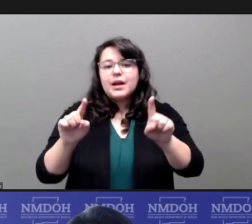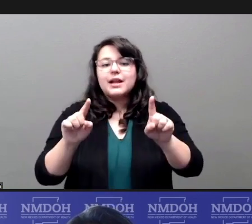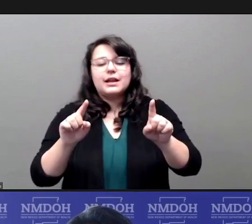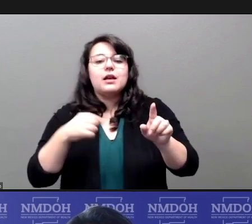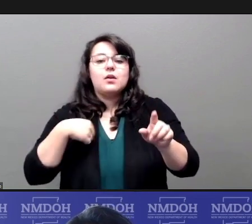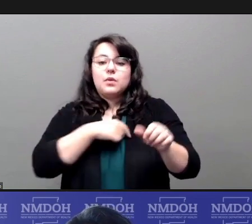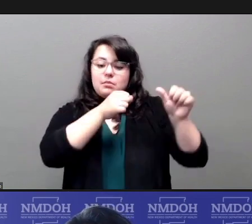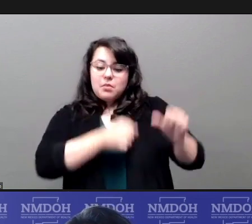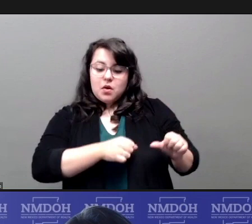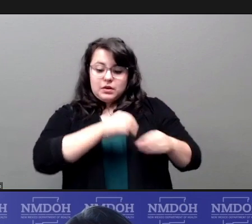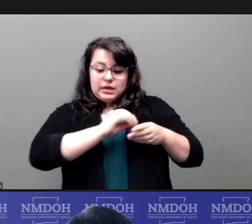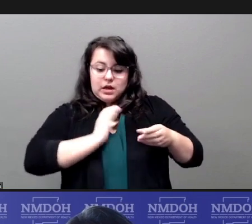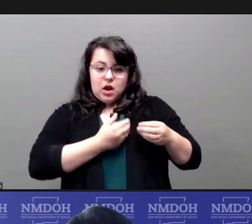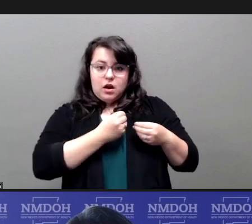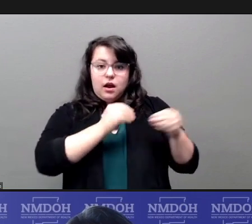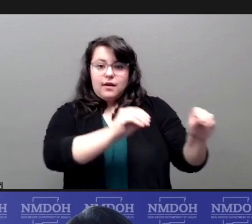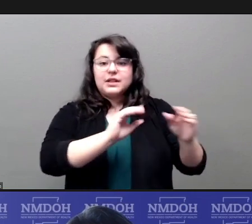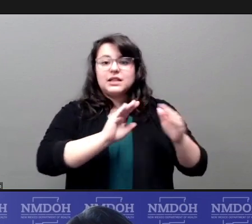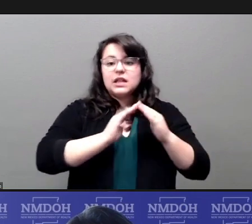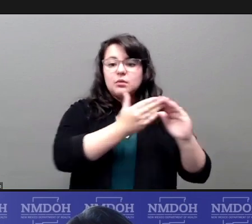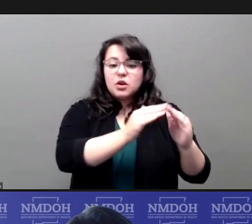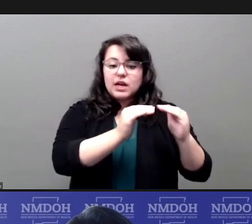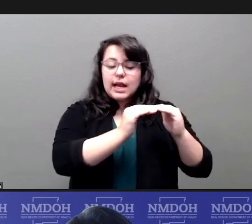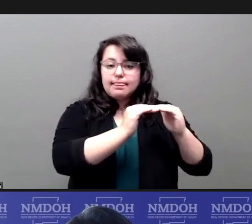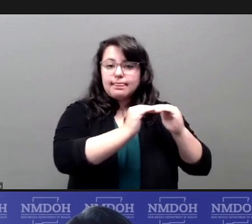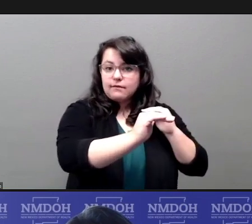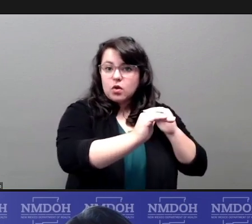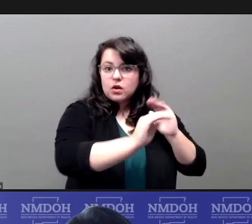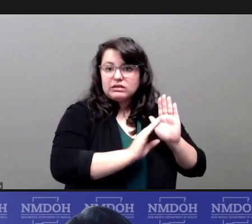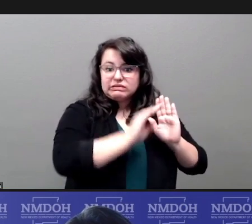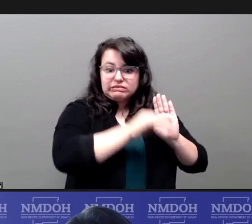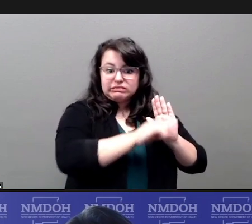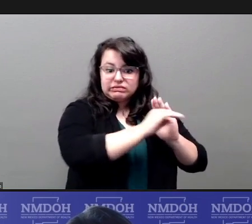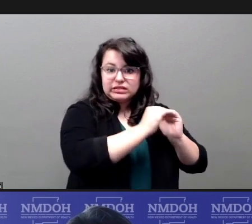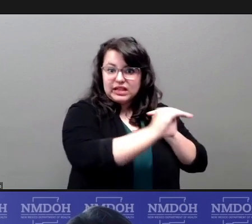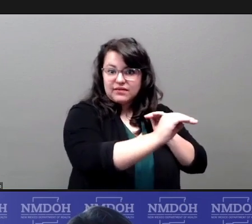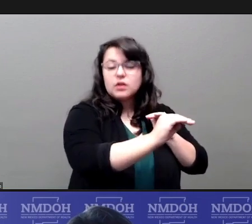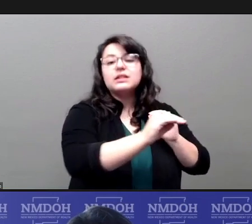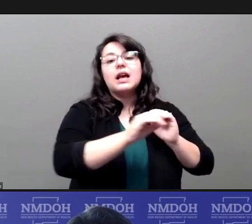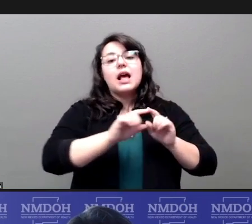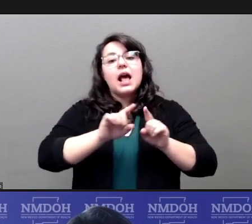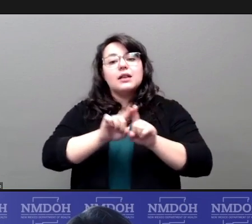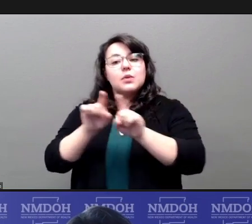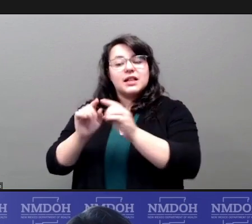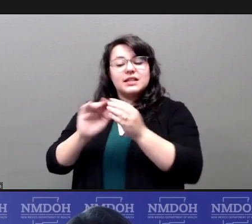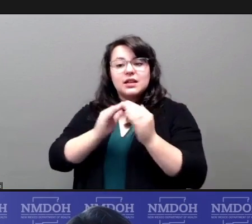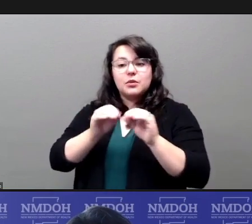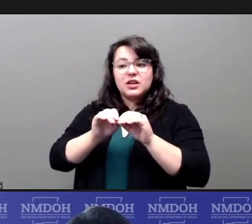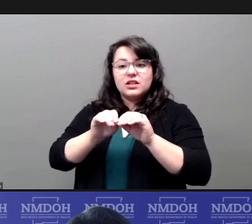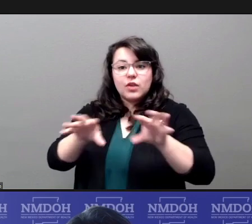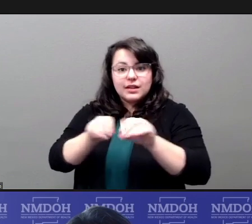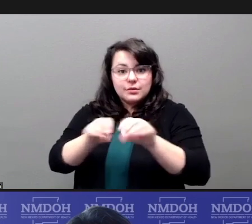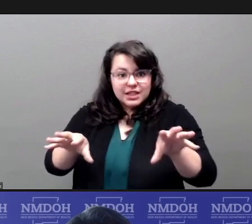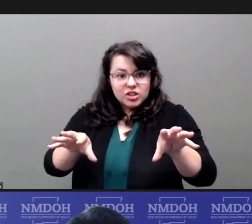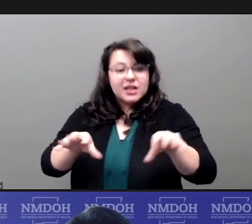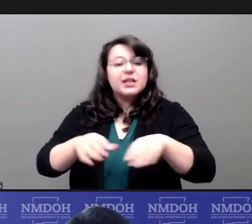office both the community levels and the community transmission, the public and